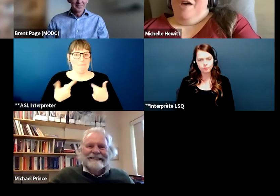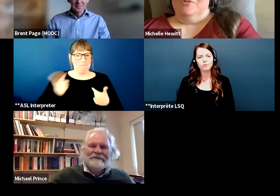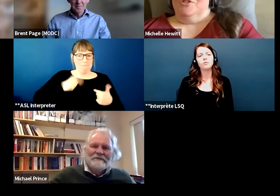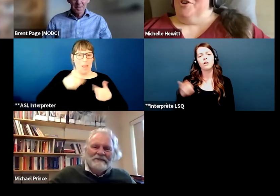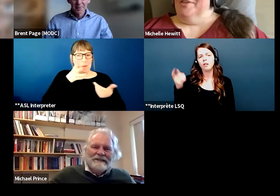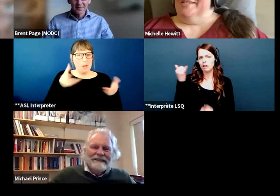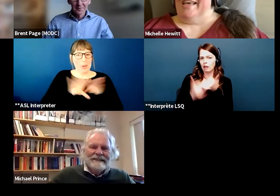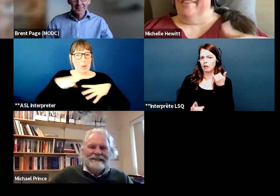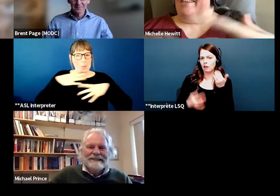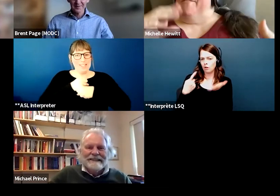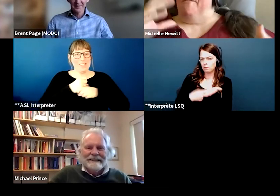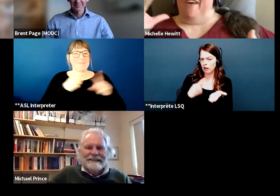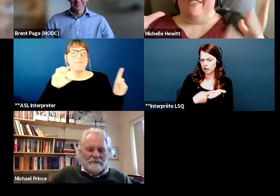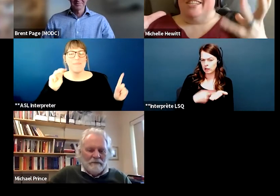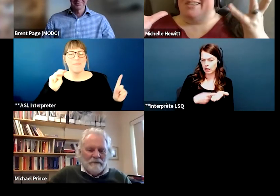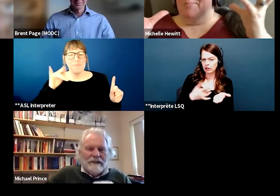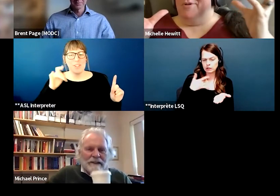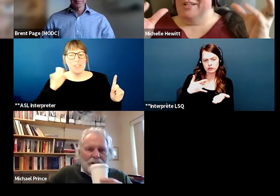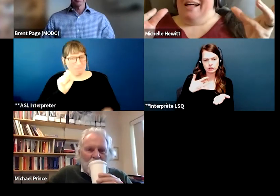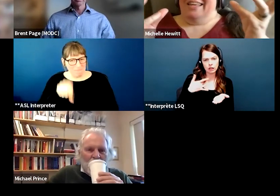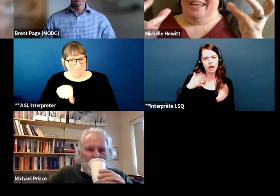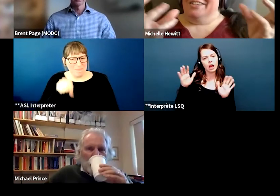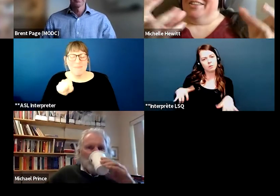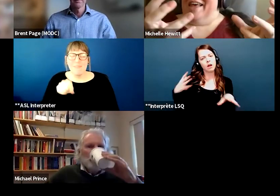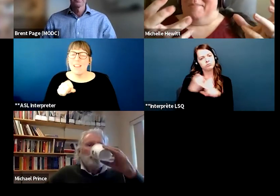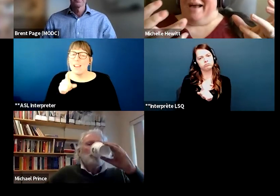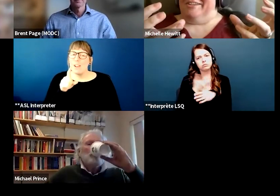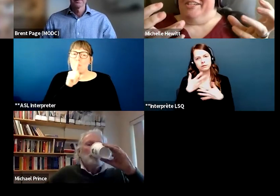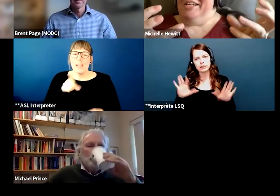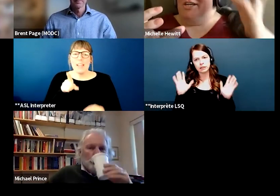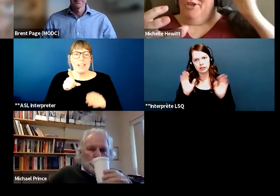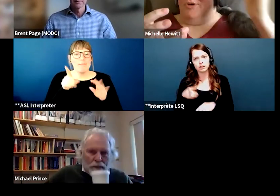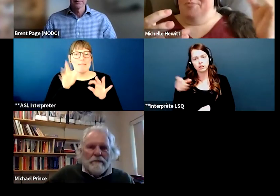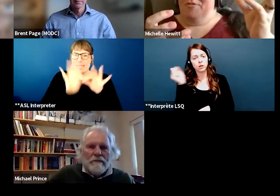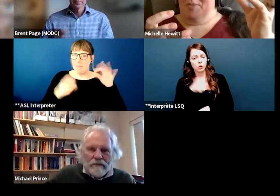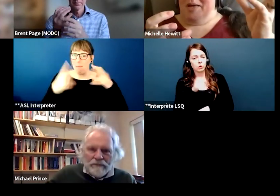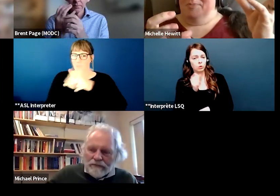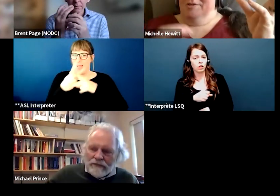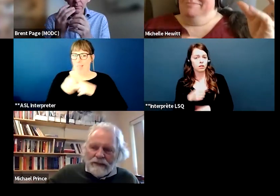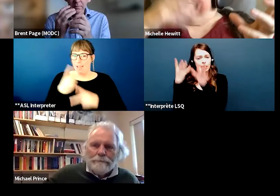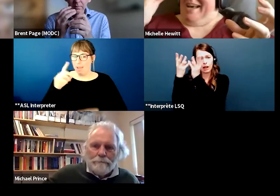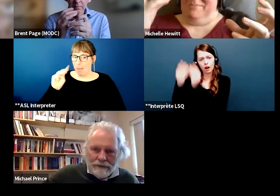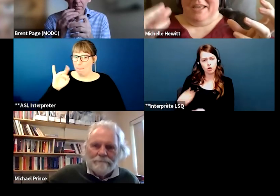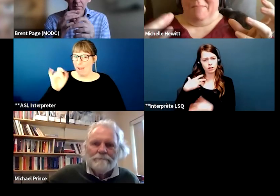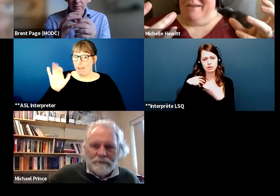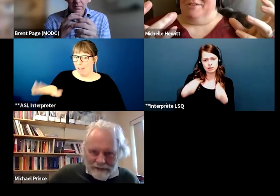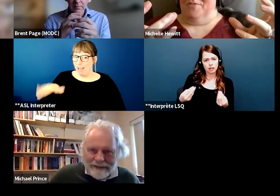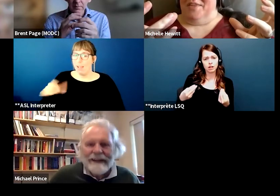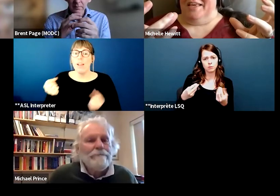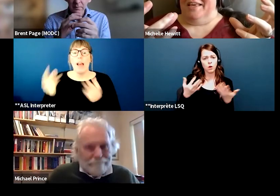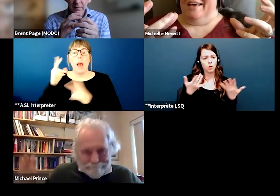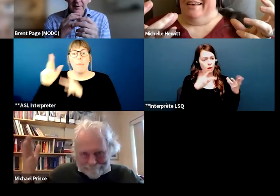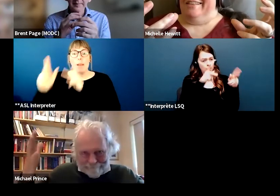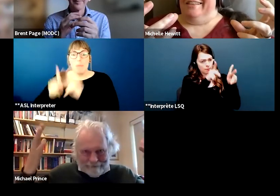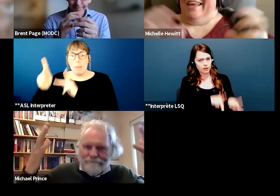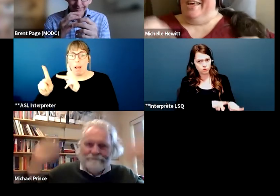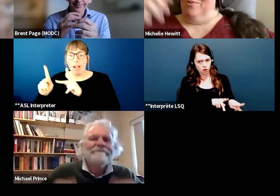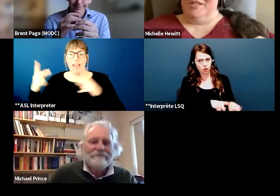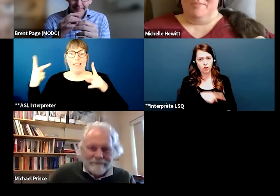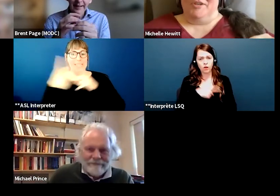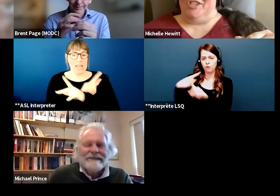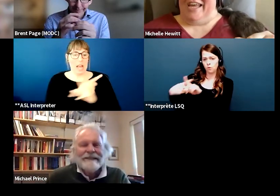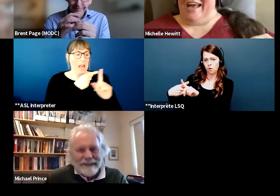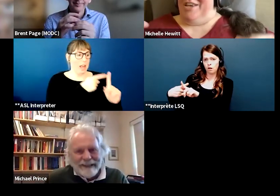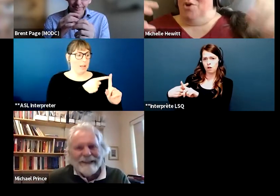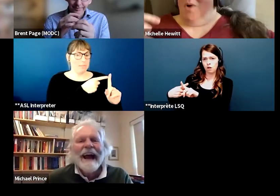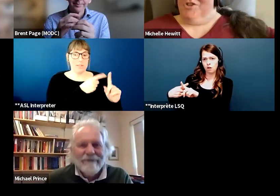Yeah, no, I was just going to say there's a very simple calculation there, Michael. The number of people times the amount of the equals